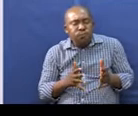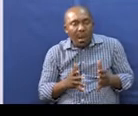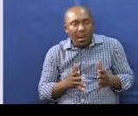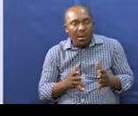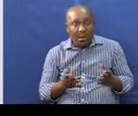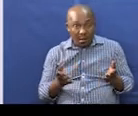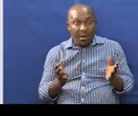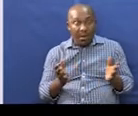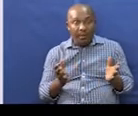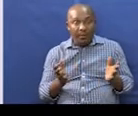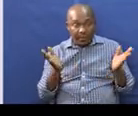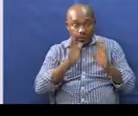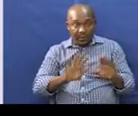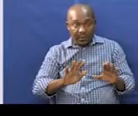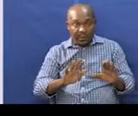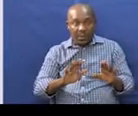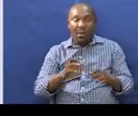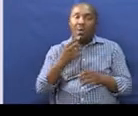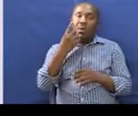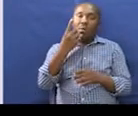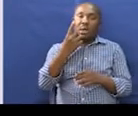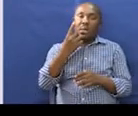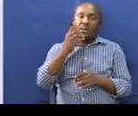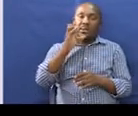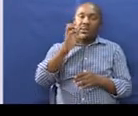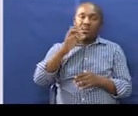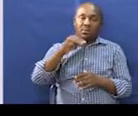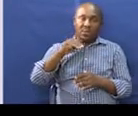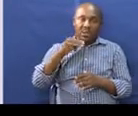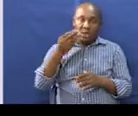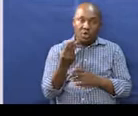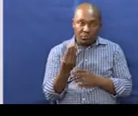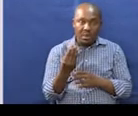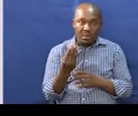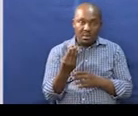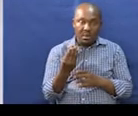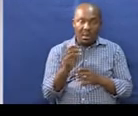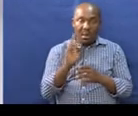1 centimeter cubed of sodium